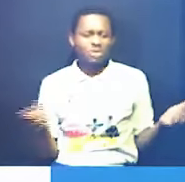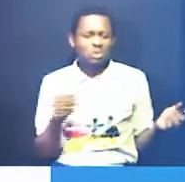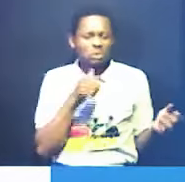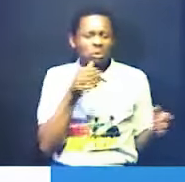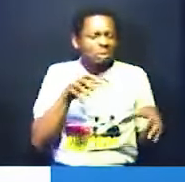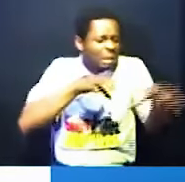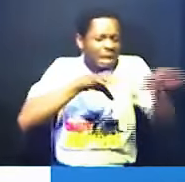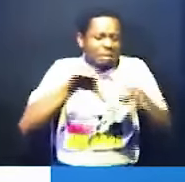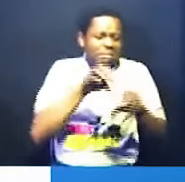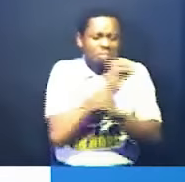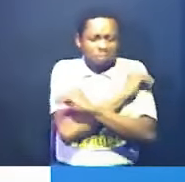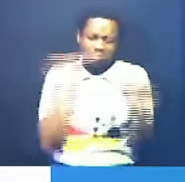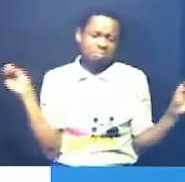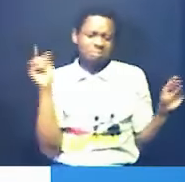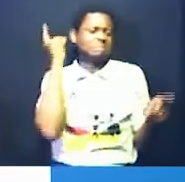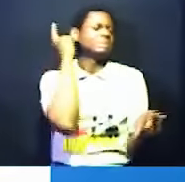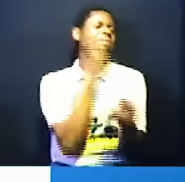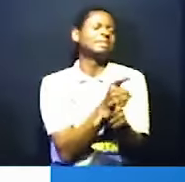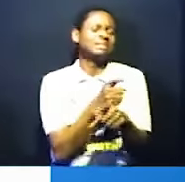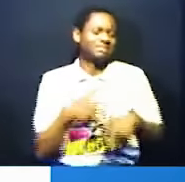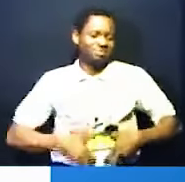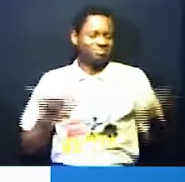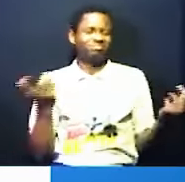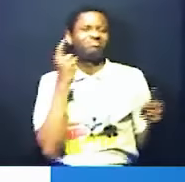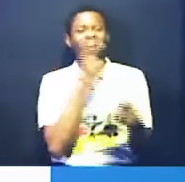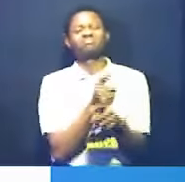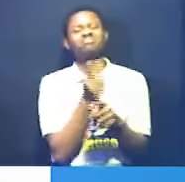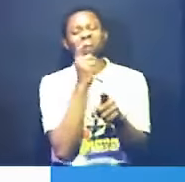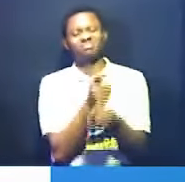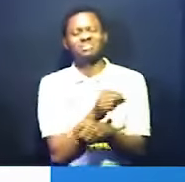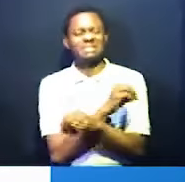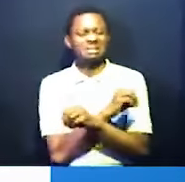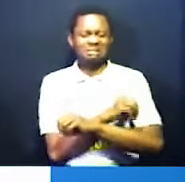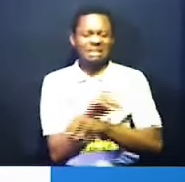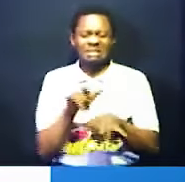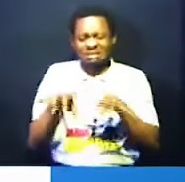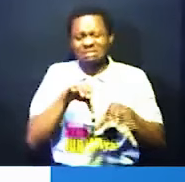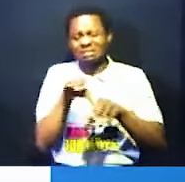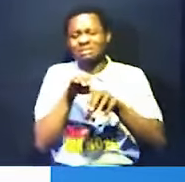the situation. He was furious.